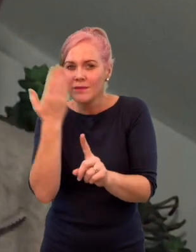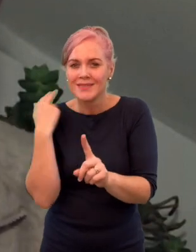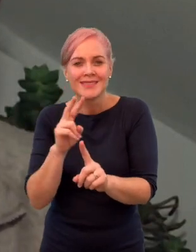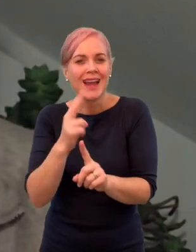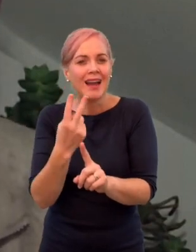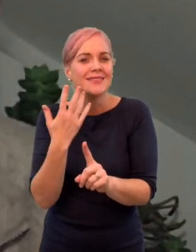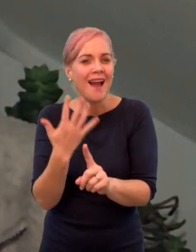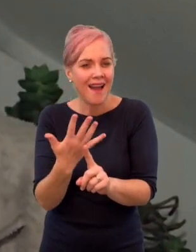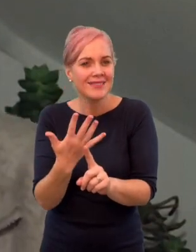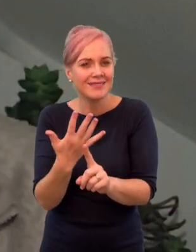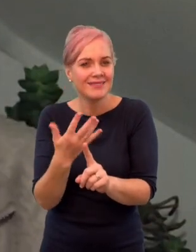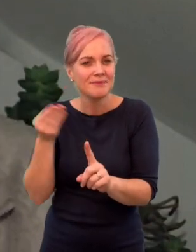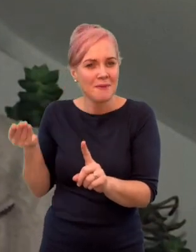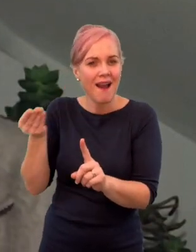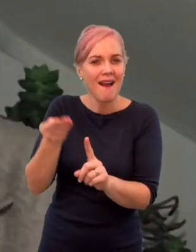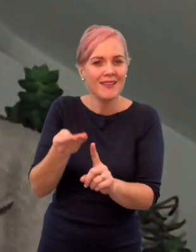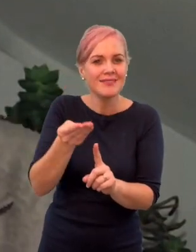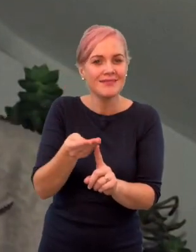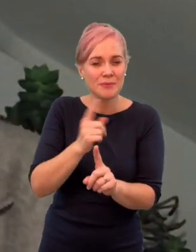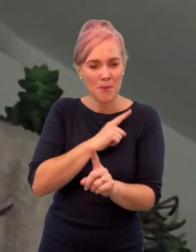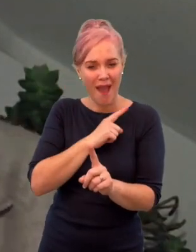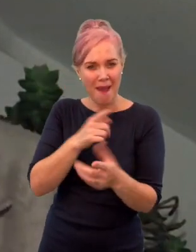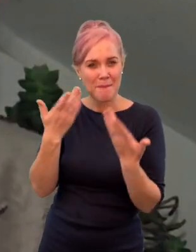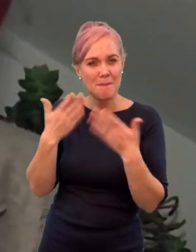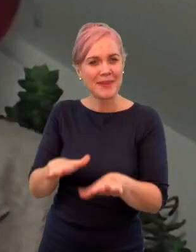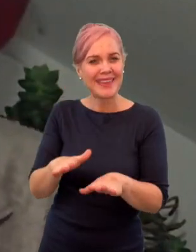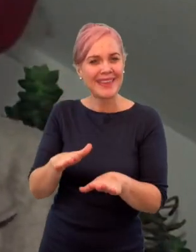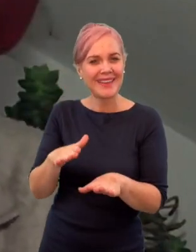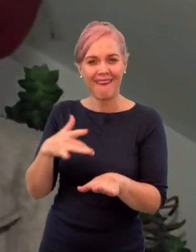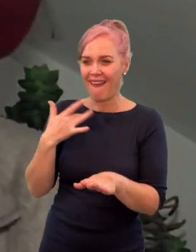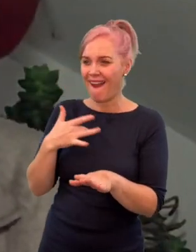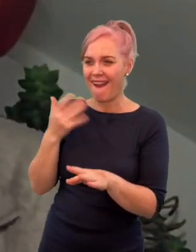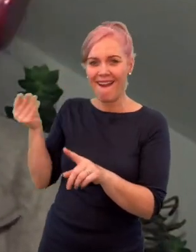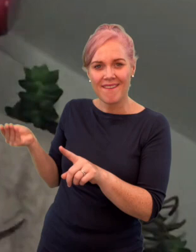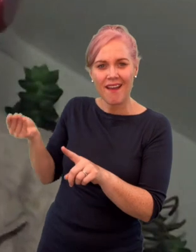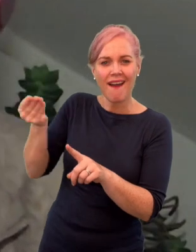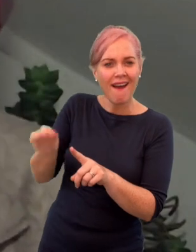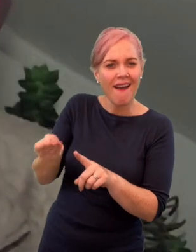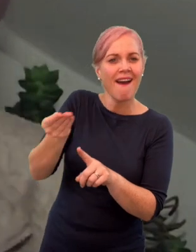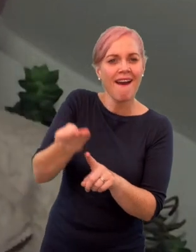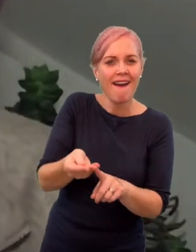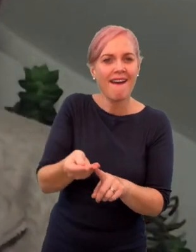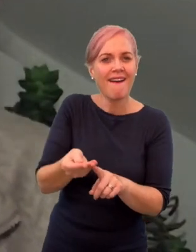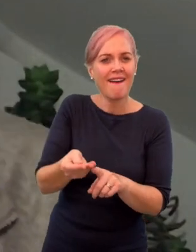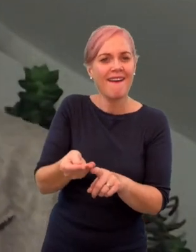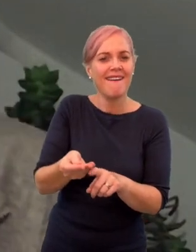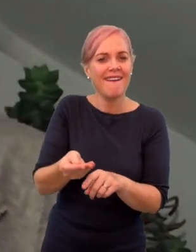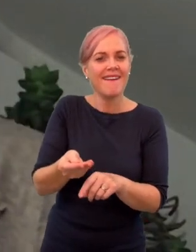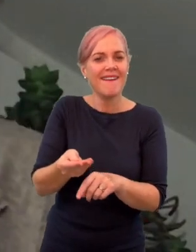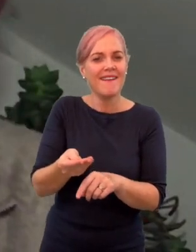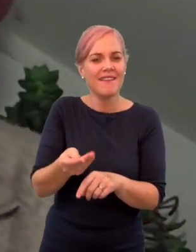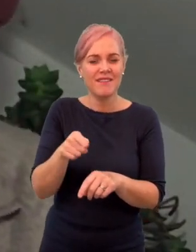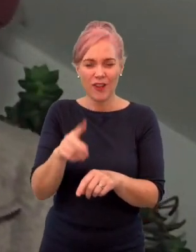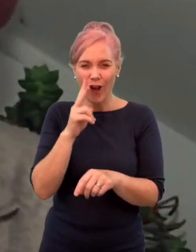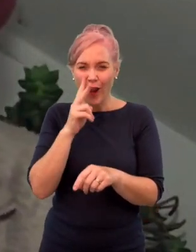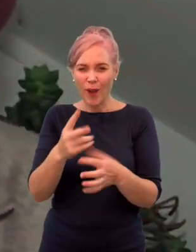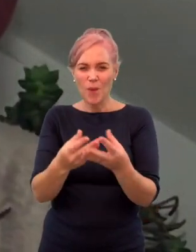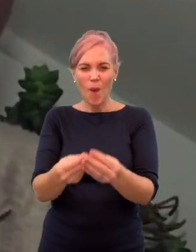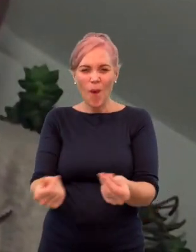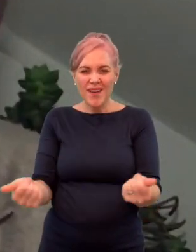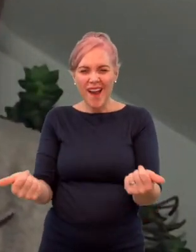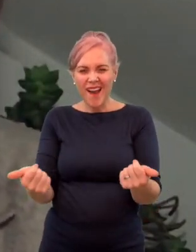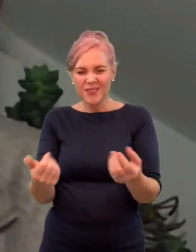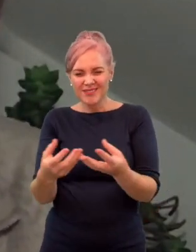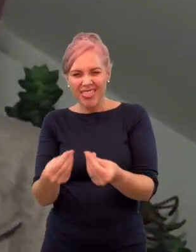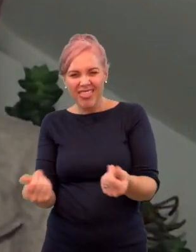secondhand, um, because they have their own, they've had a life before or many lives before. Um, they're often